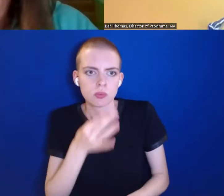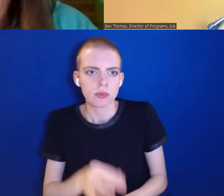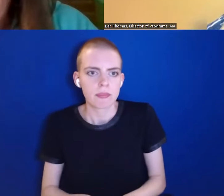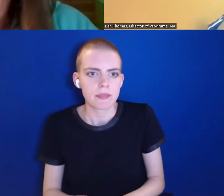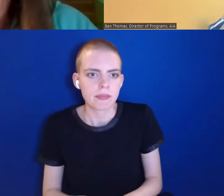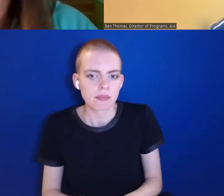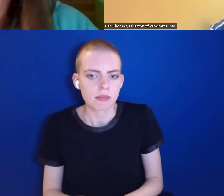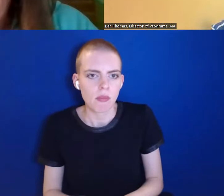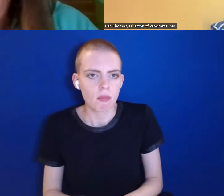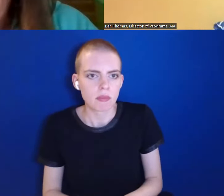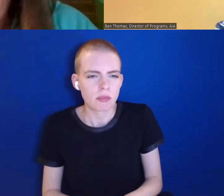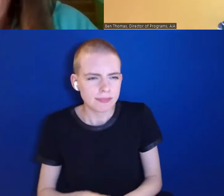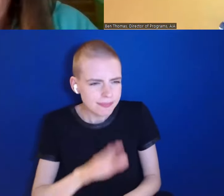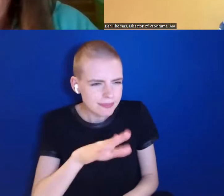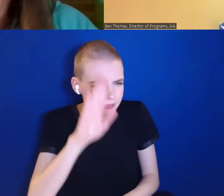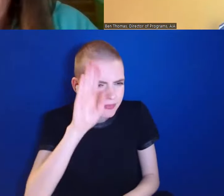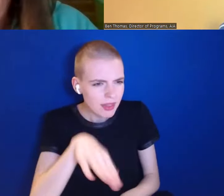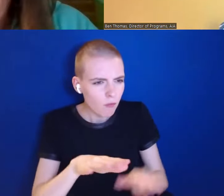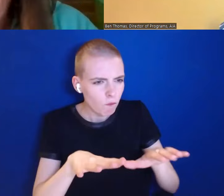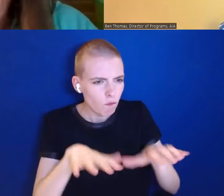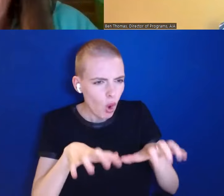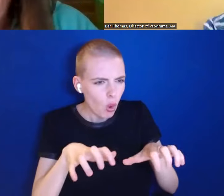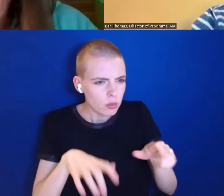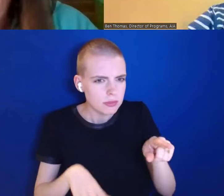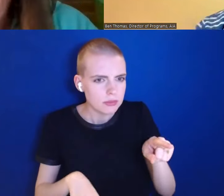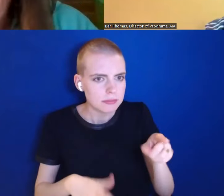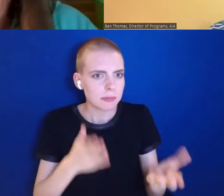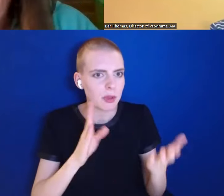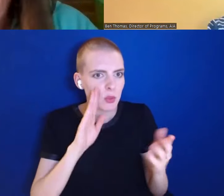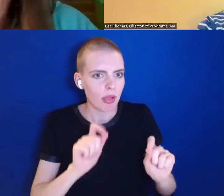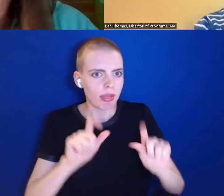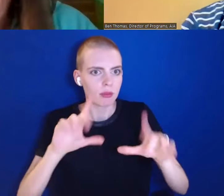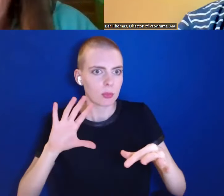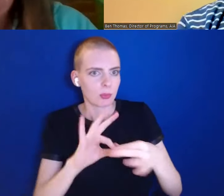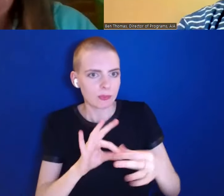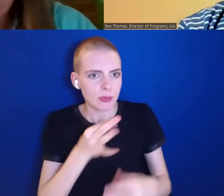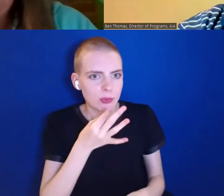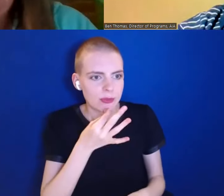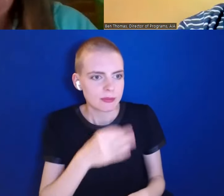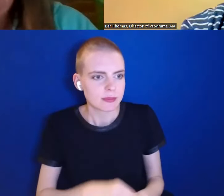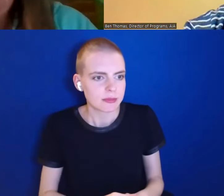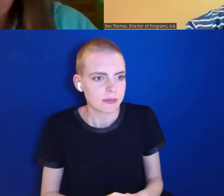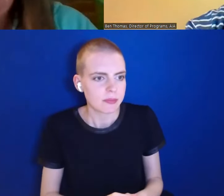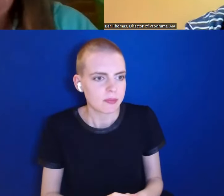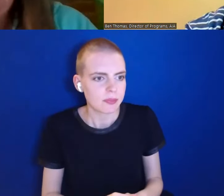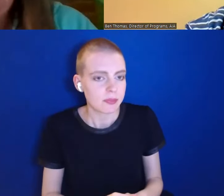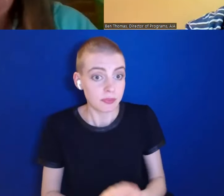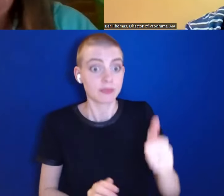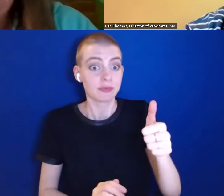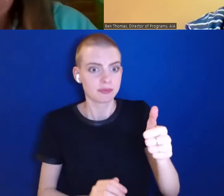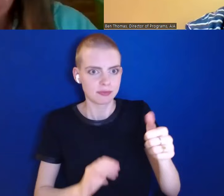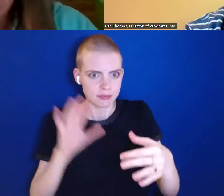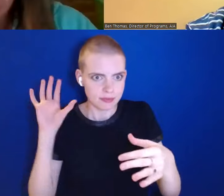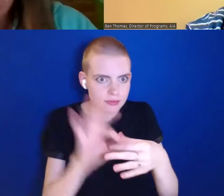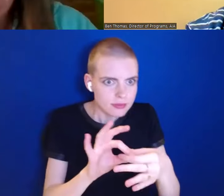Okay. Heather, I think you've frozen briefly, but hopefully Heather will come back in a second. Are you back? Let's